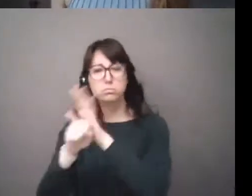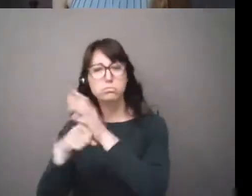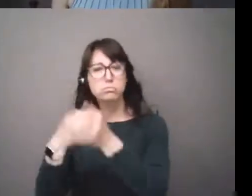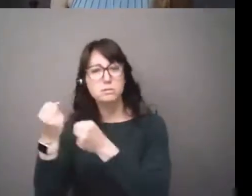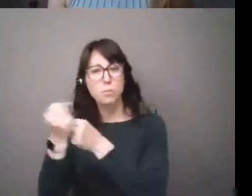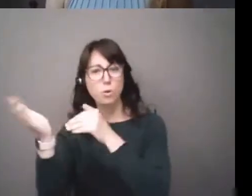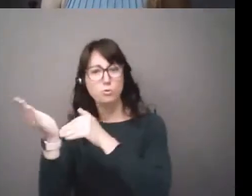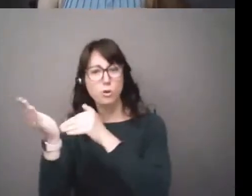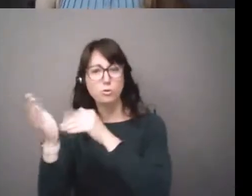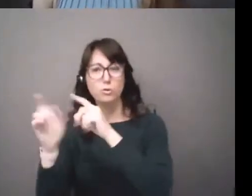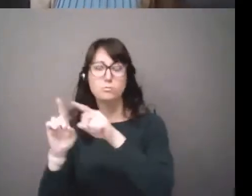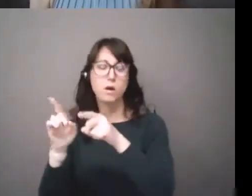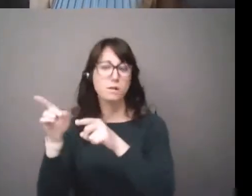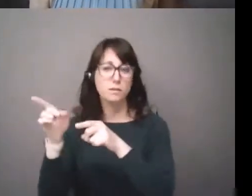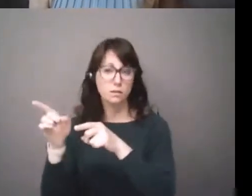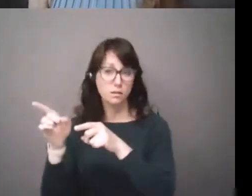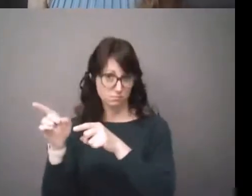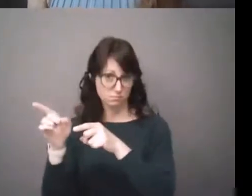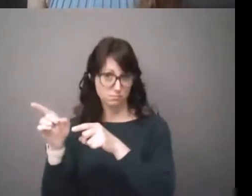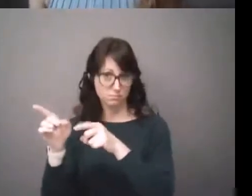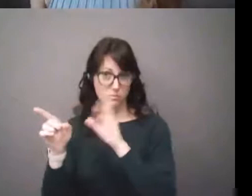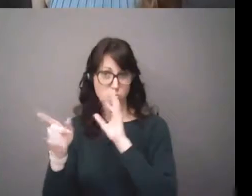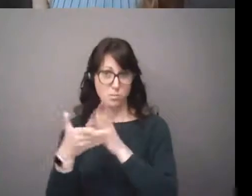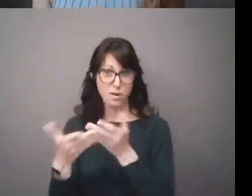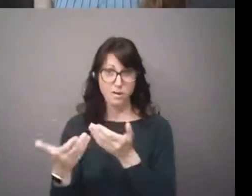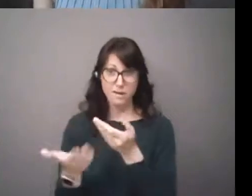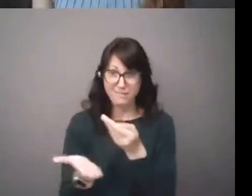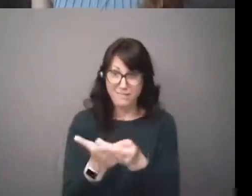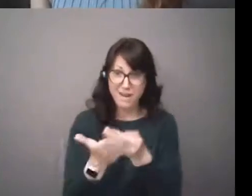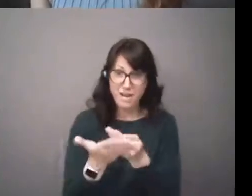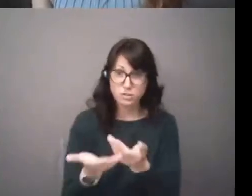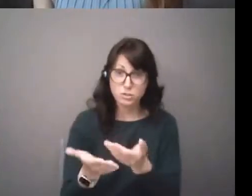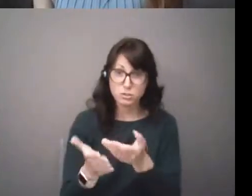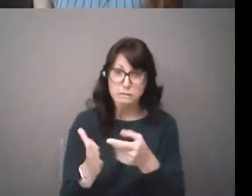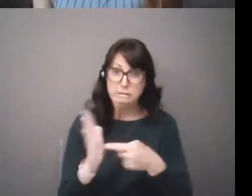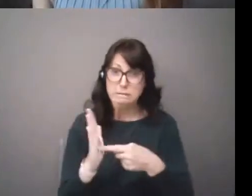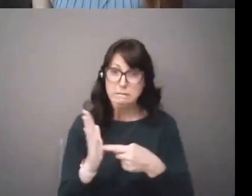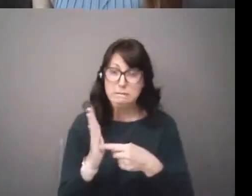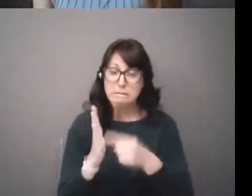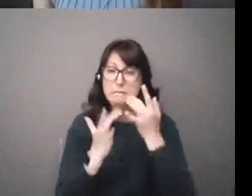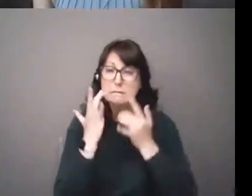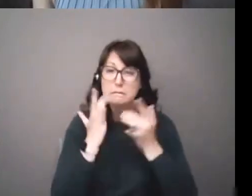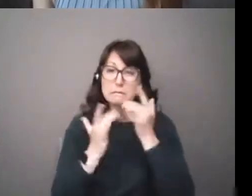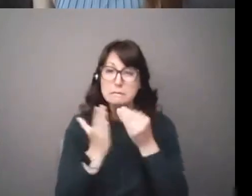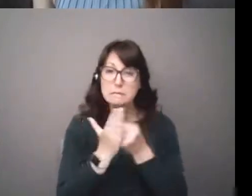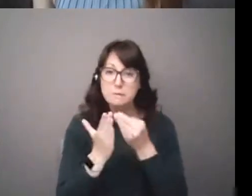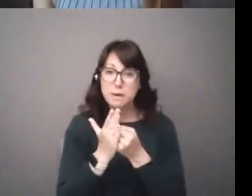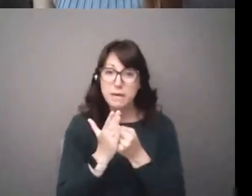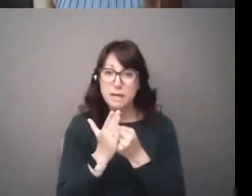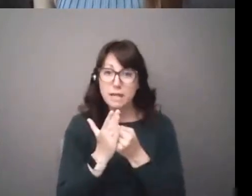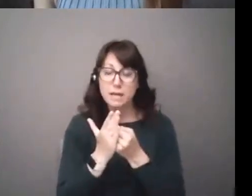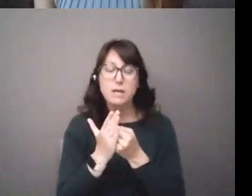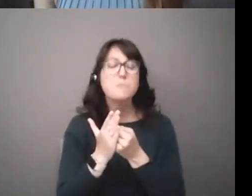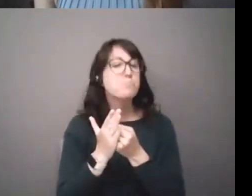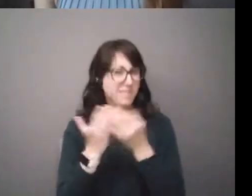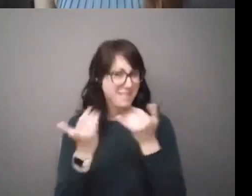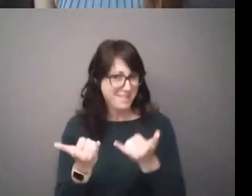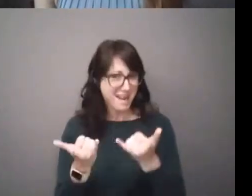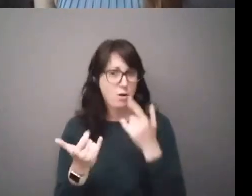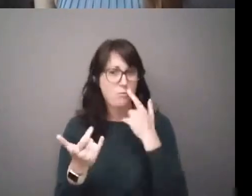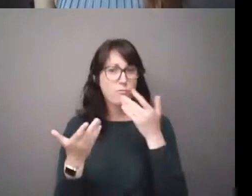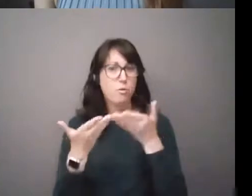but they're not talking about financial burden. And so I think that as a national discussion, I